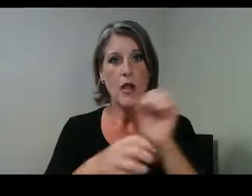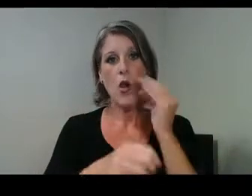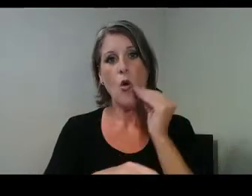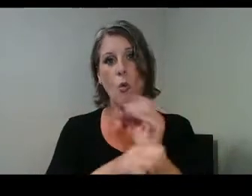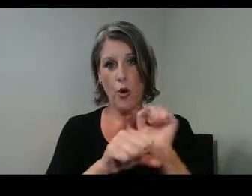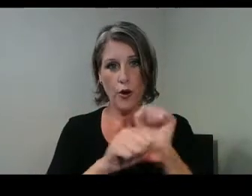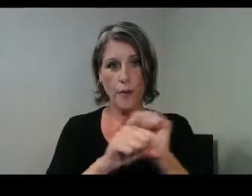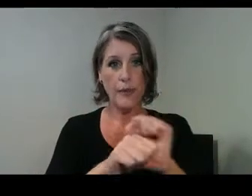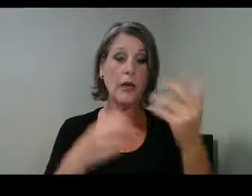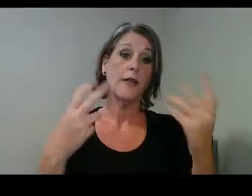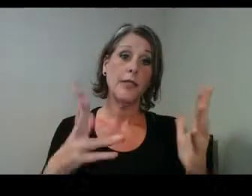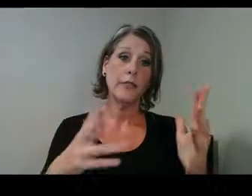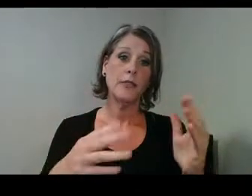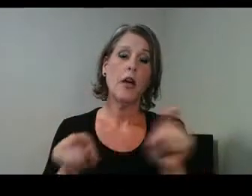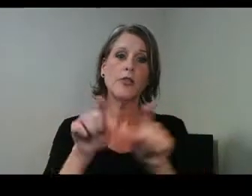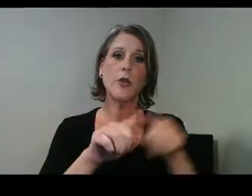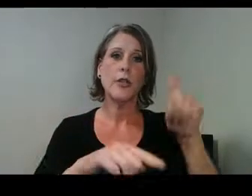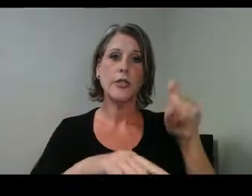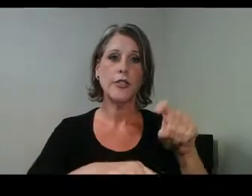practicing their math facts.